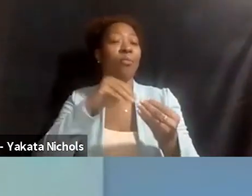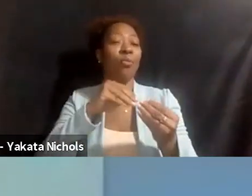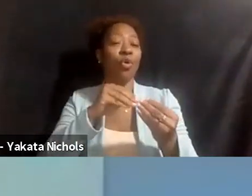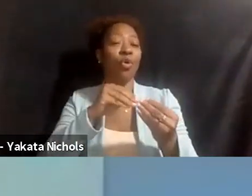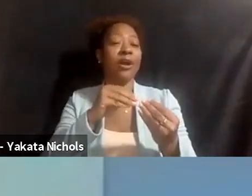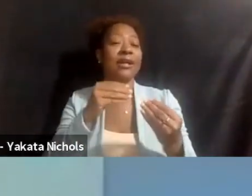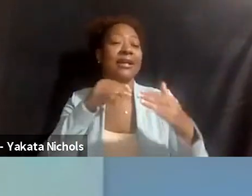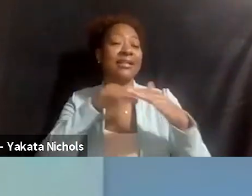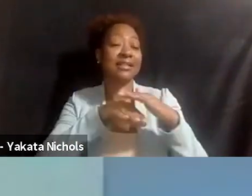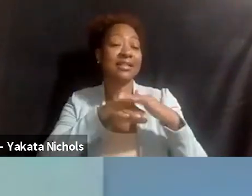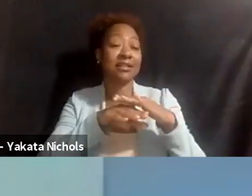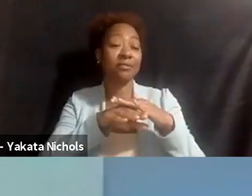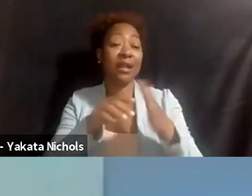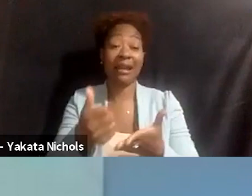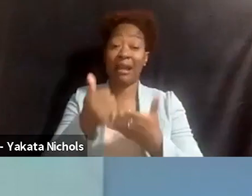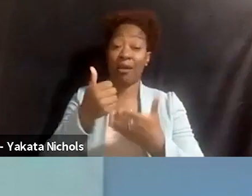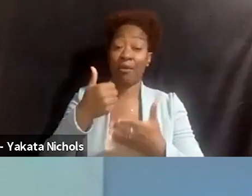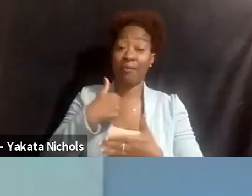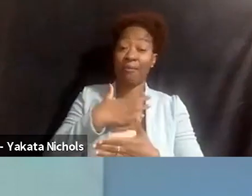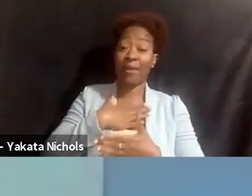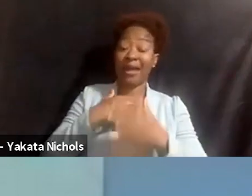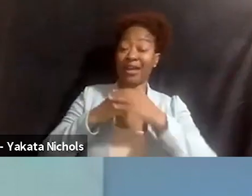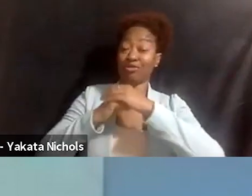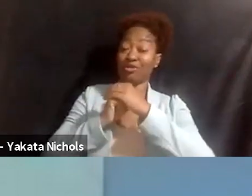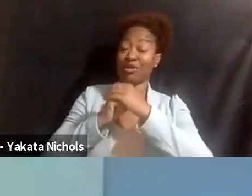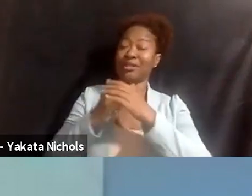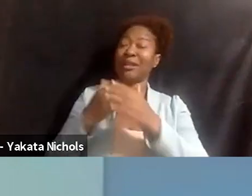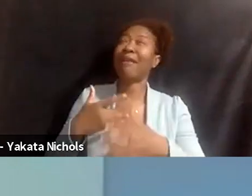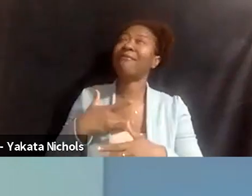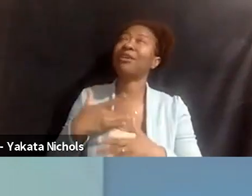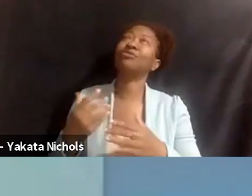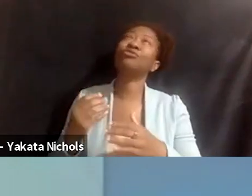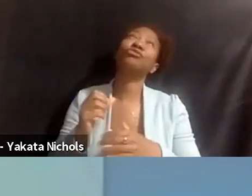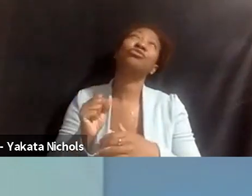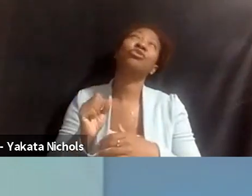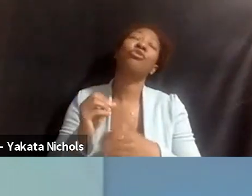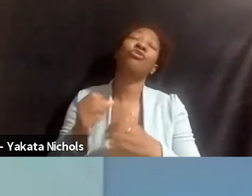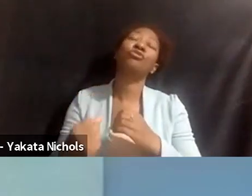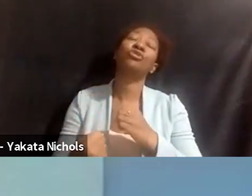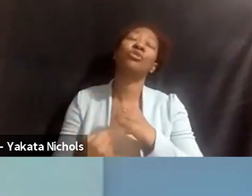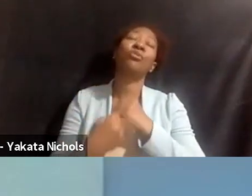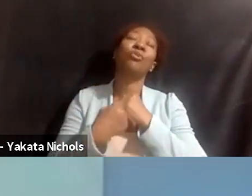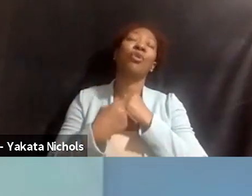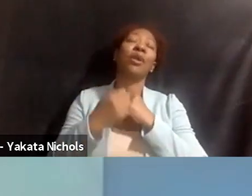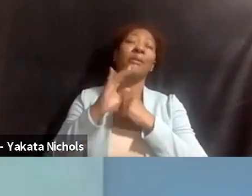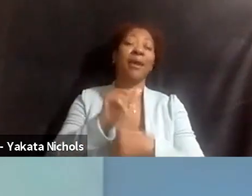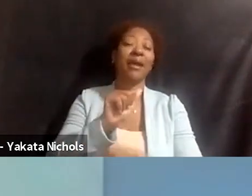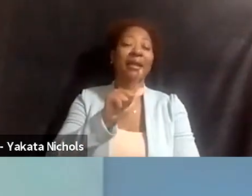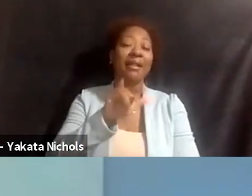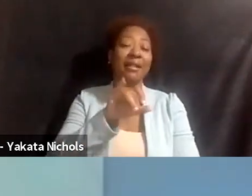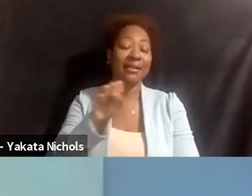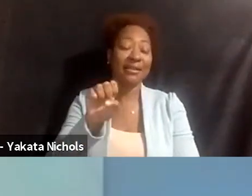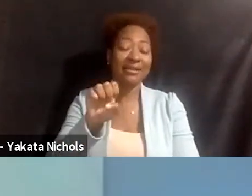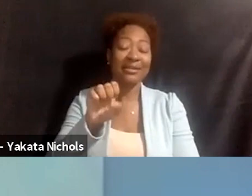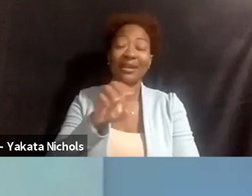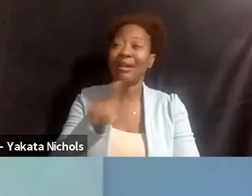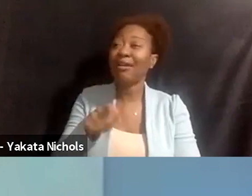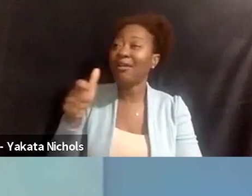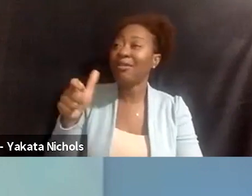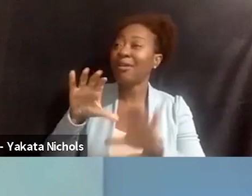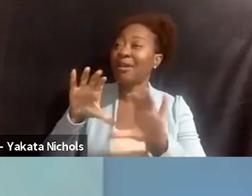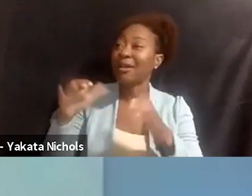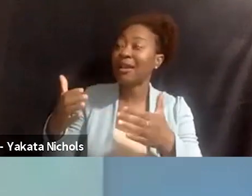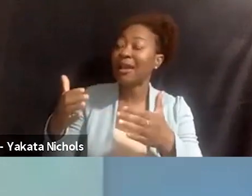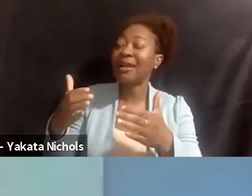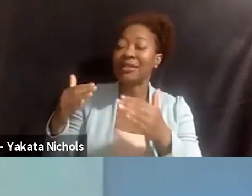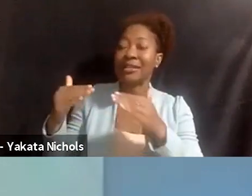ways I hadn't imagined. I felt so supported by Elise and the rest of my classmates and was able to not have to ask for the information covered